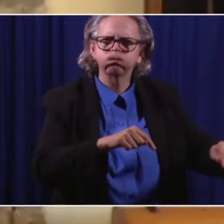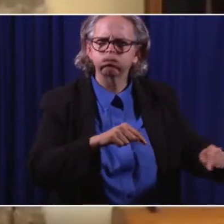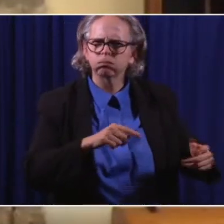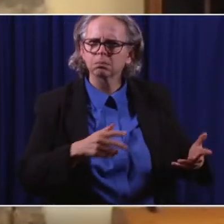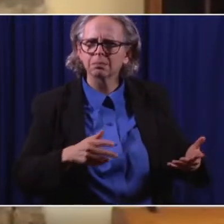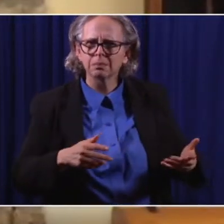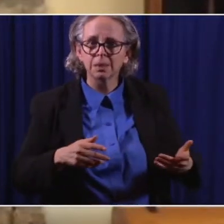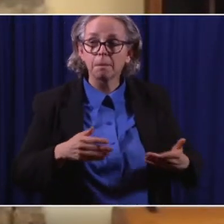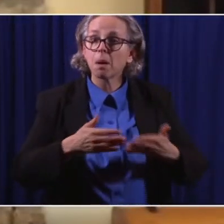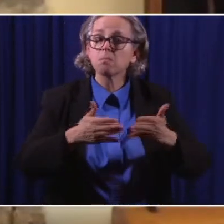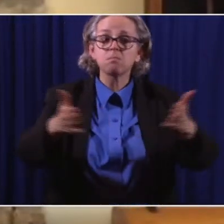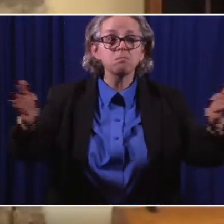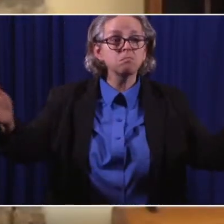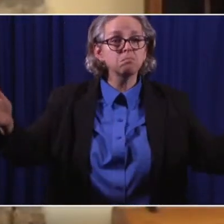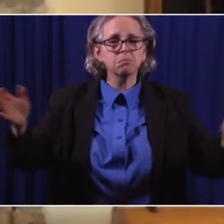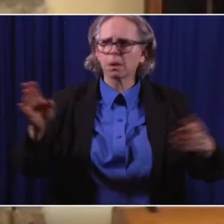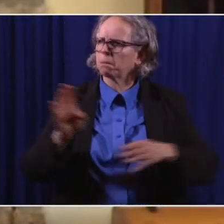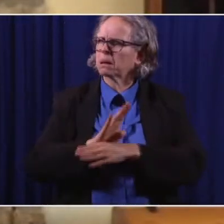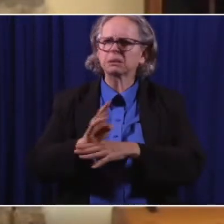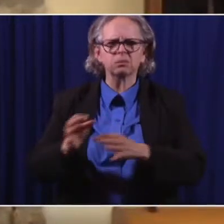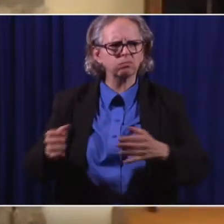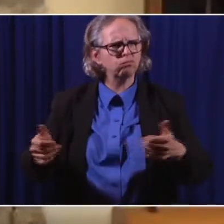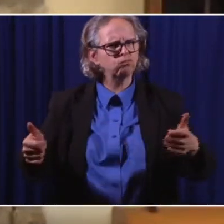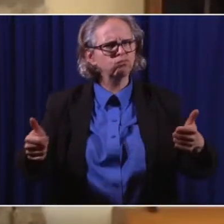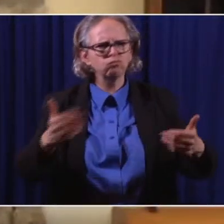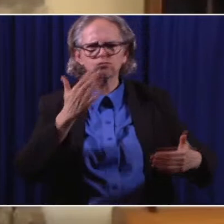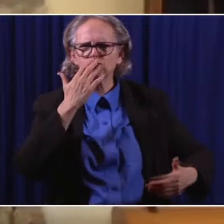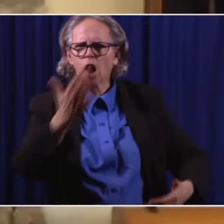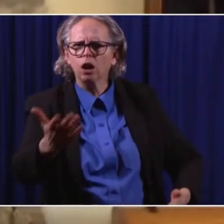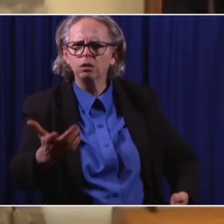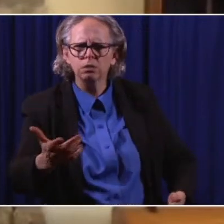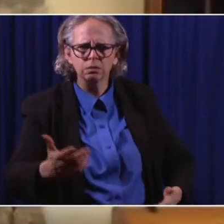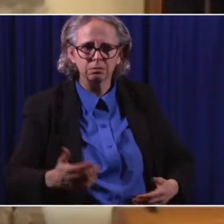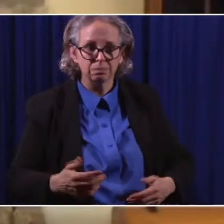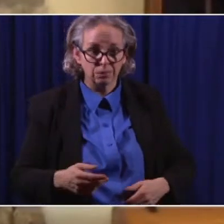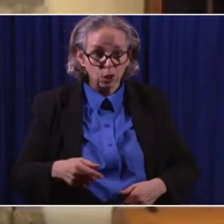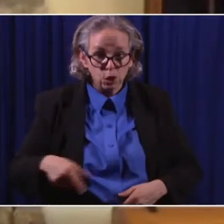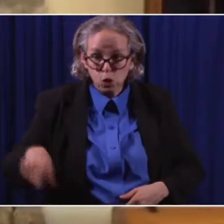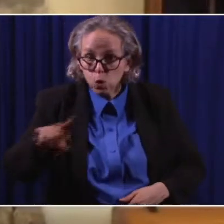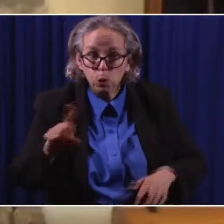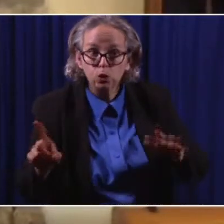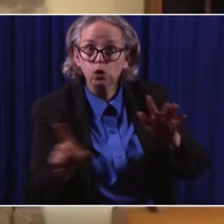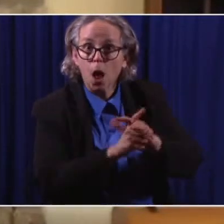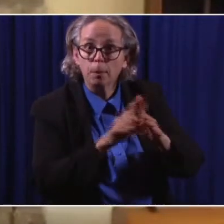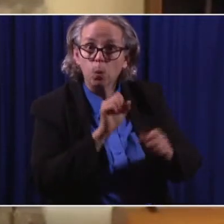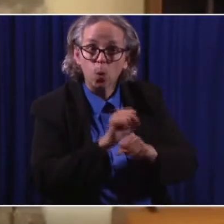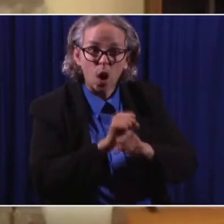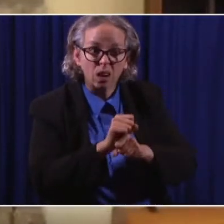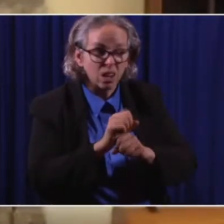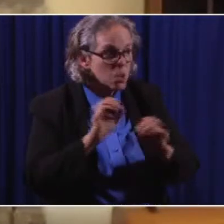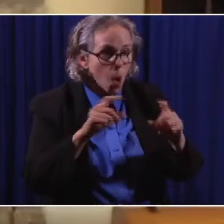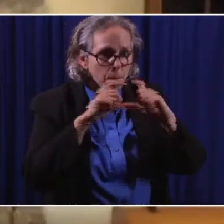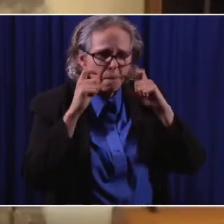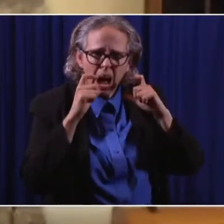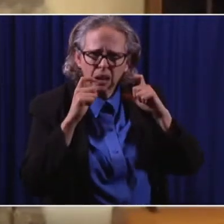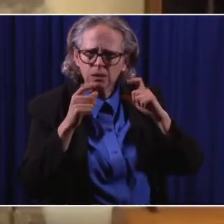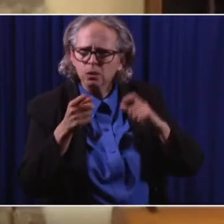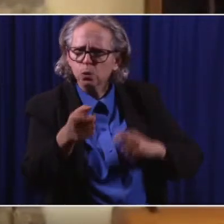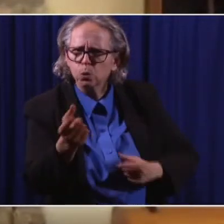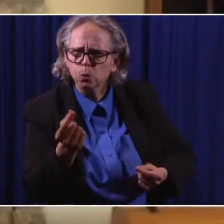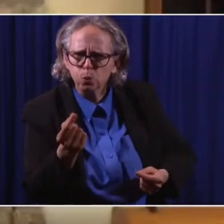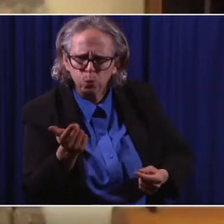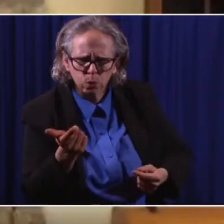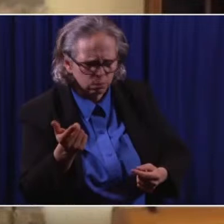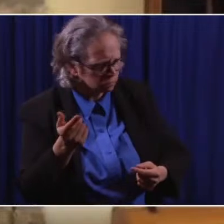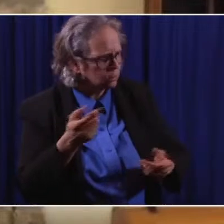you're a employee and you have to go work in a situation where people are ignoring